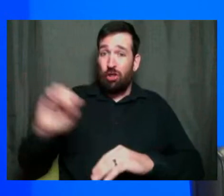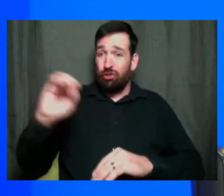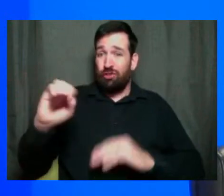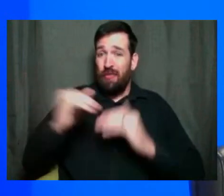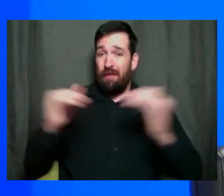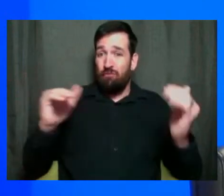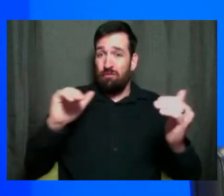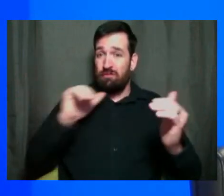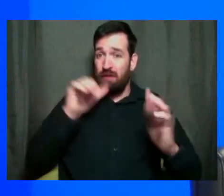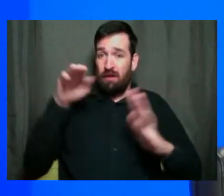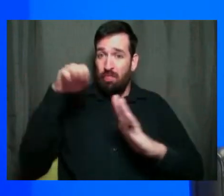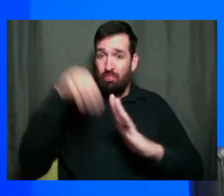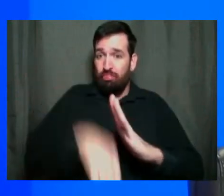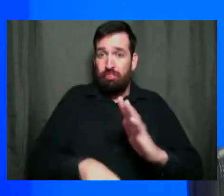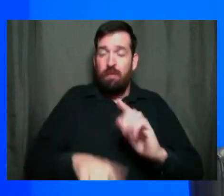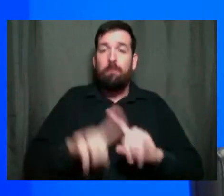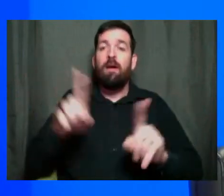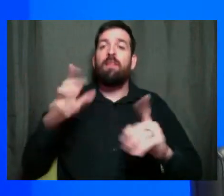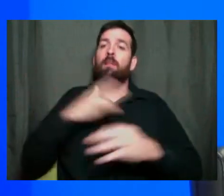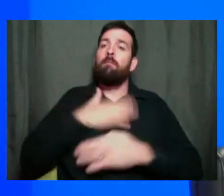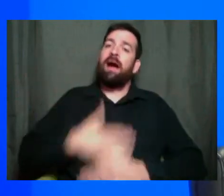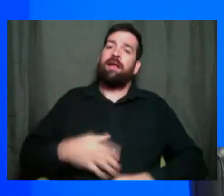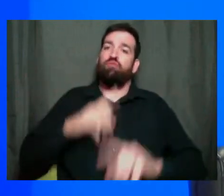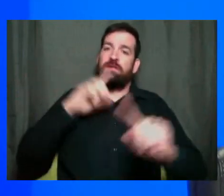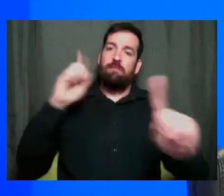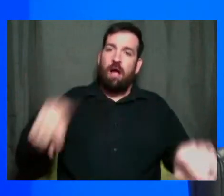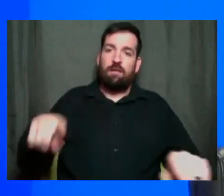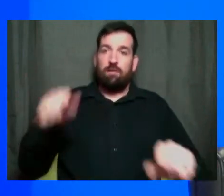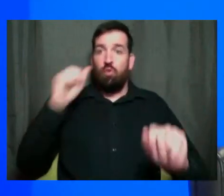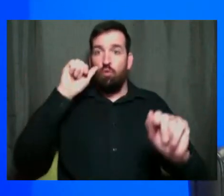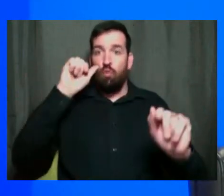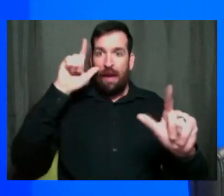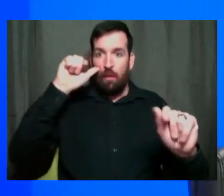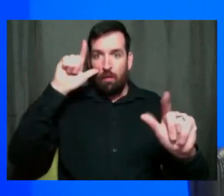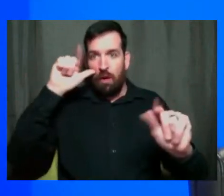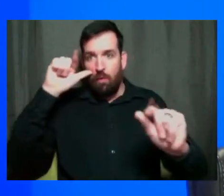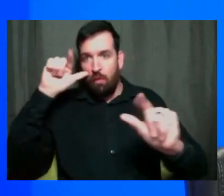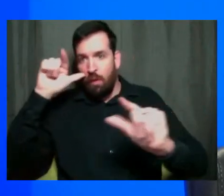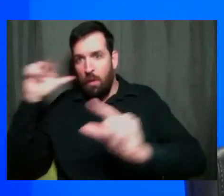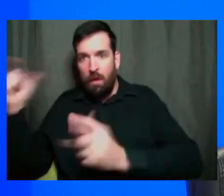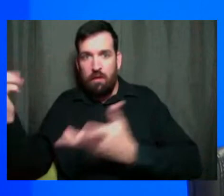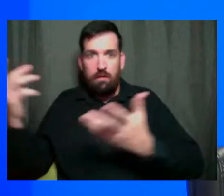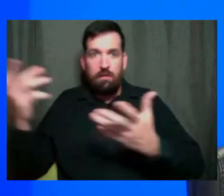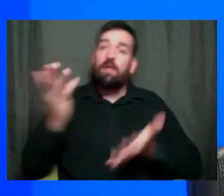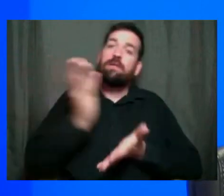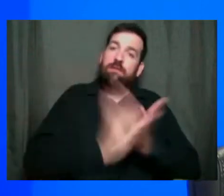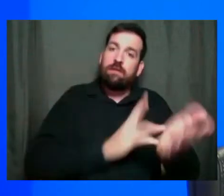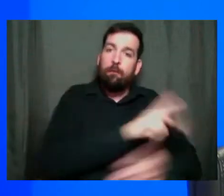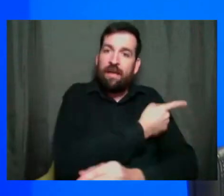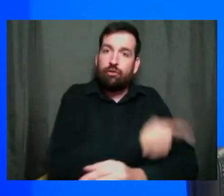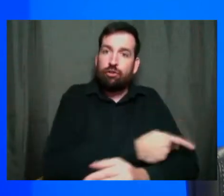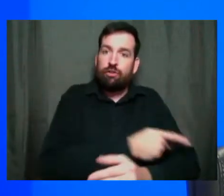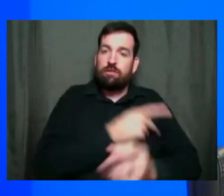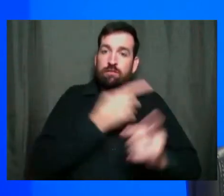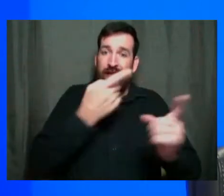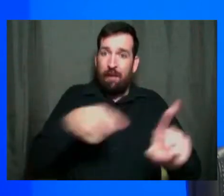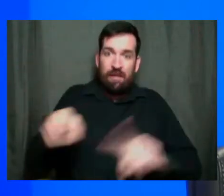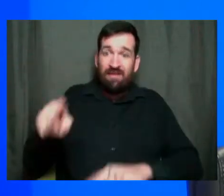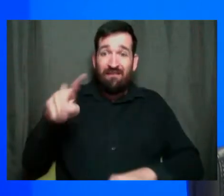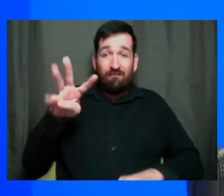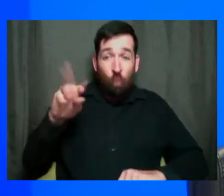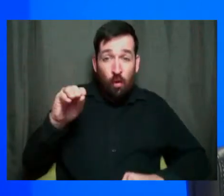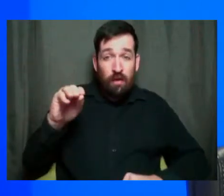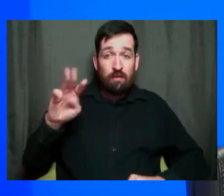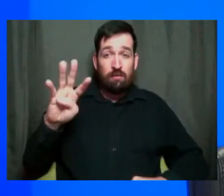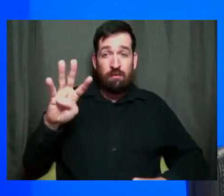body's response to the apnea that they wake up, and then when you fragment. So some patients are having this occur 40, 50, 60 times an